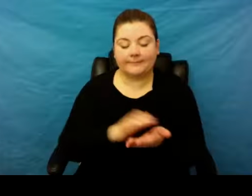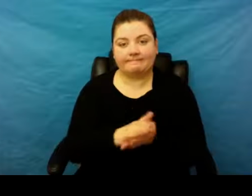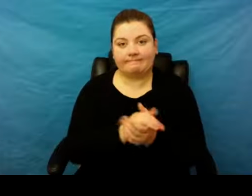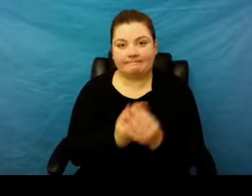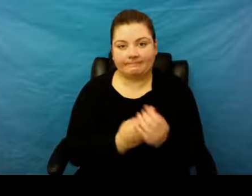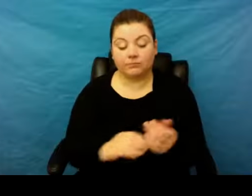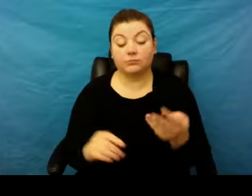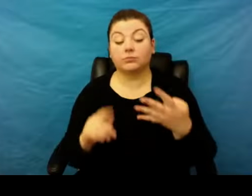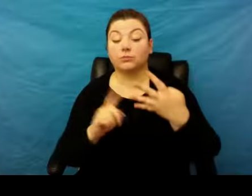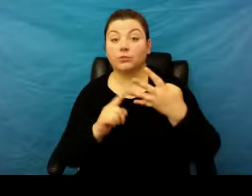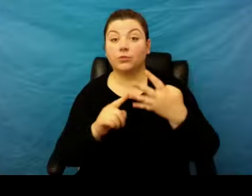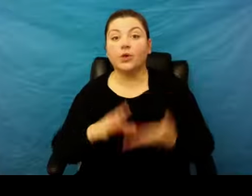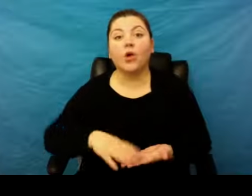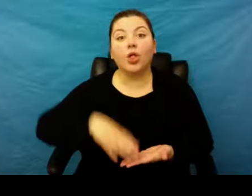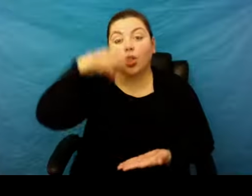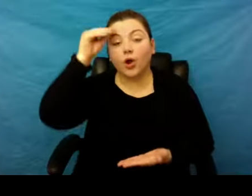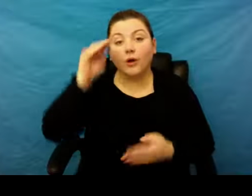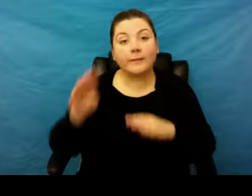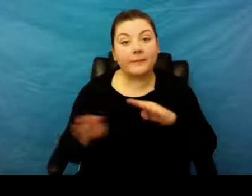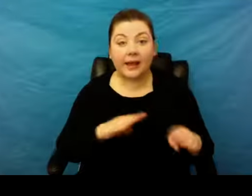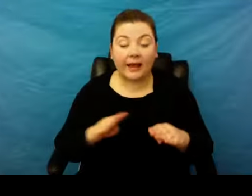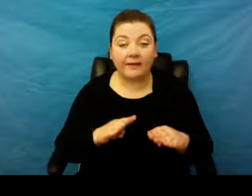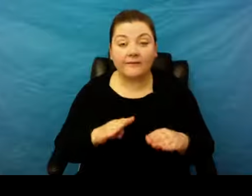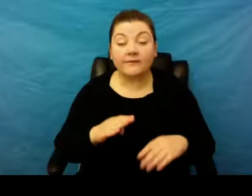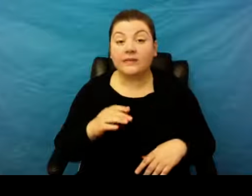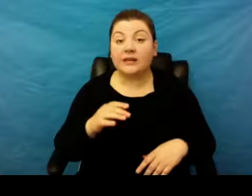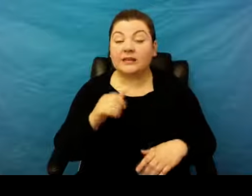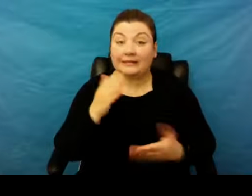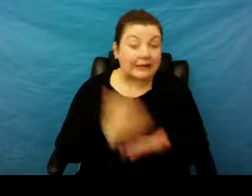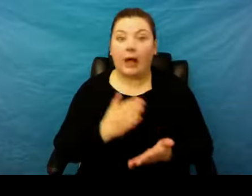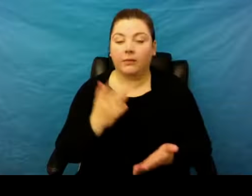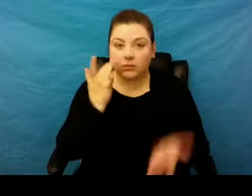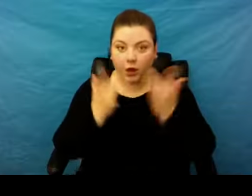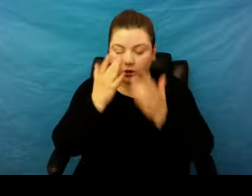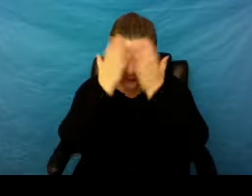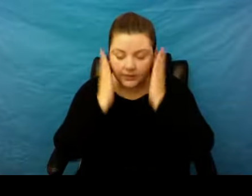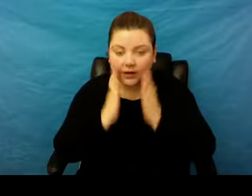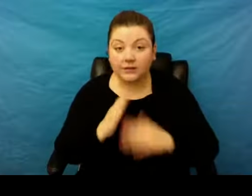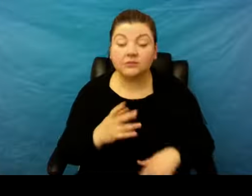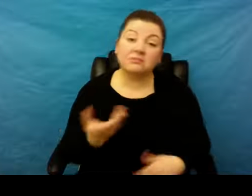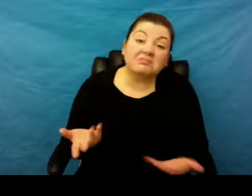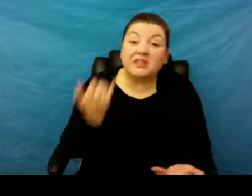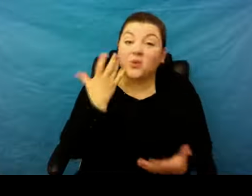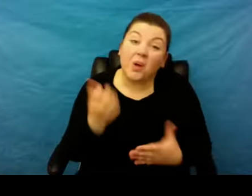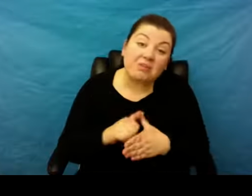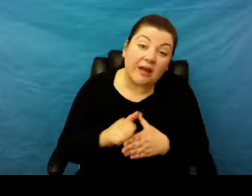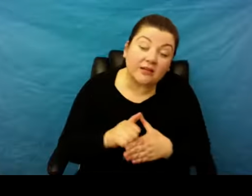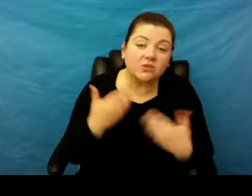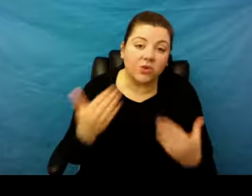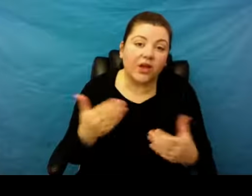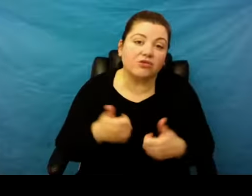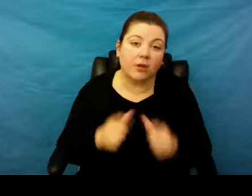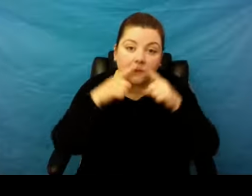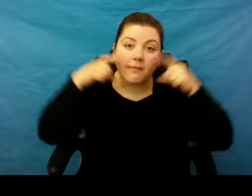touch your face. A really good way to do that is to start wearing a mask when you're out. And if you want to practice, wear a mask when you're home.